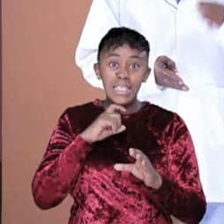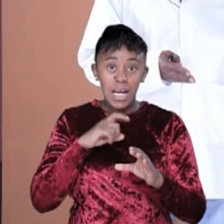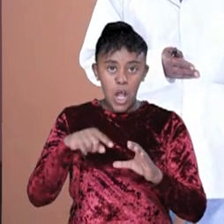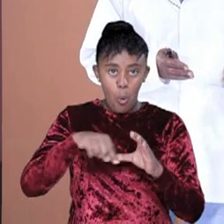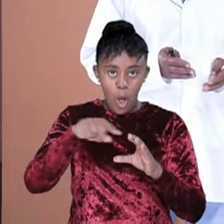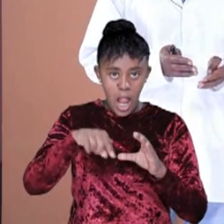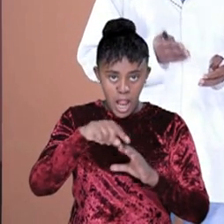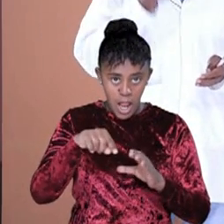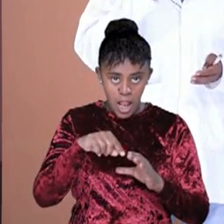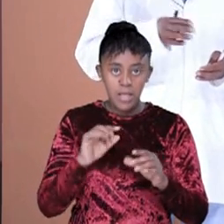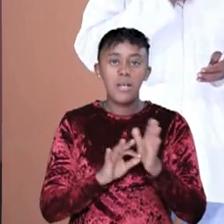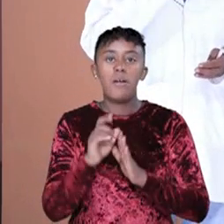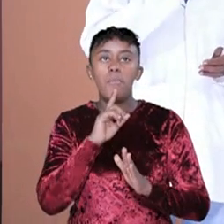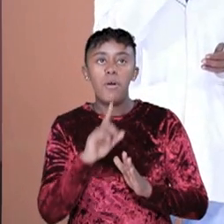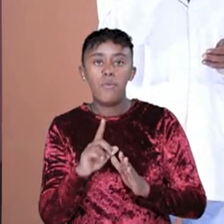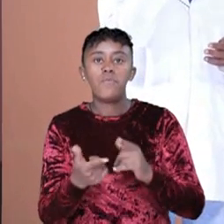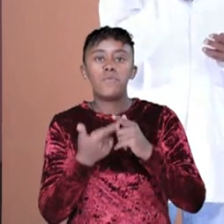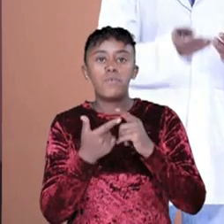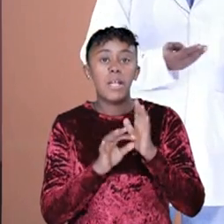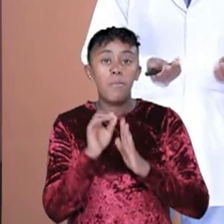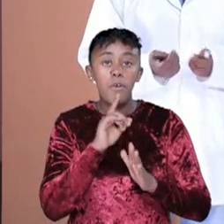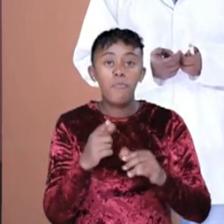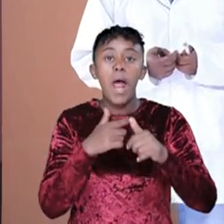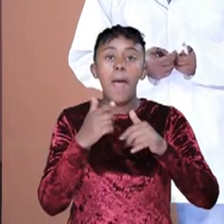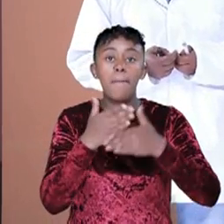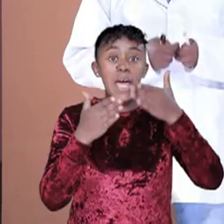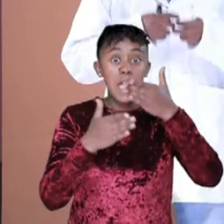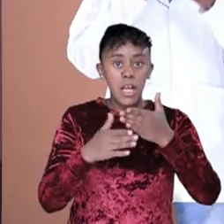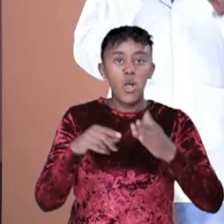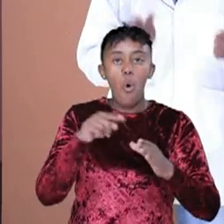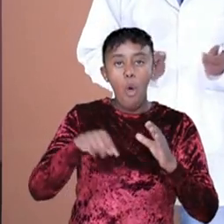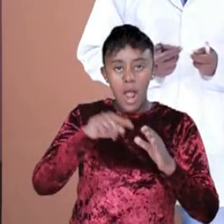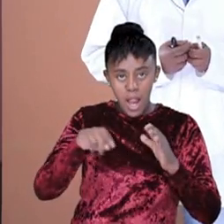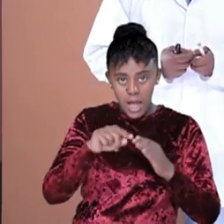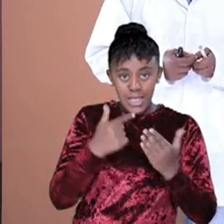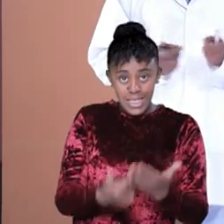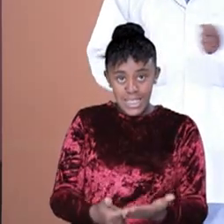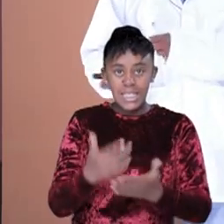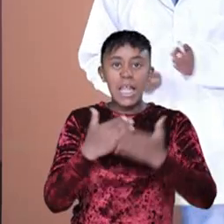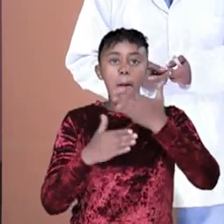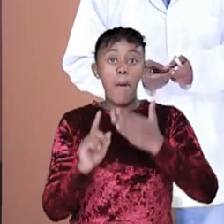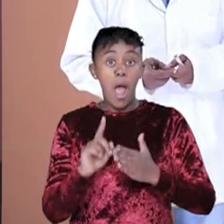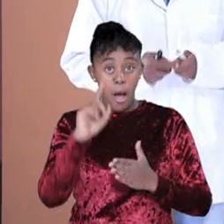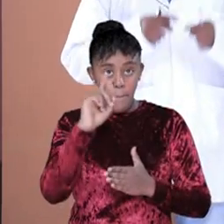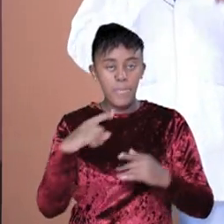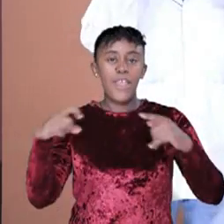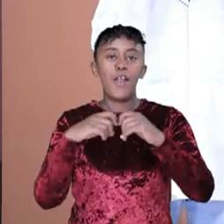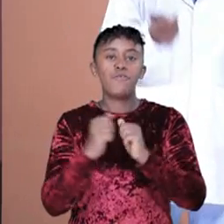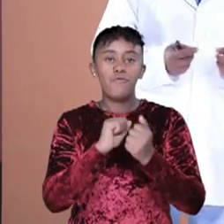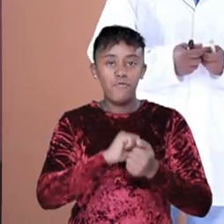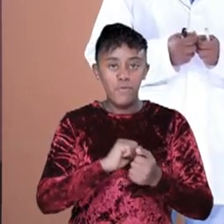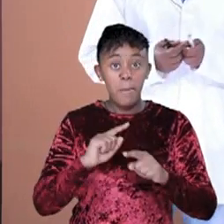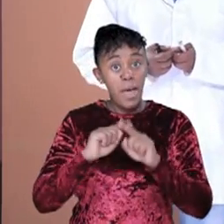secondary coil is greater than the number of turns of the primary coil. This is what we call step-up transformer.